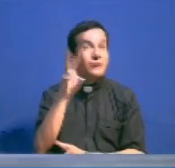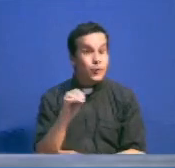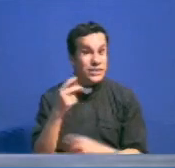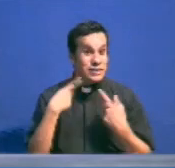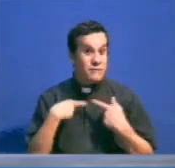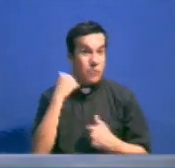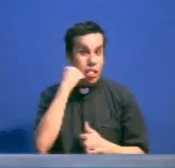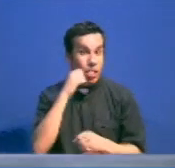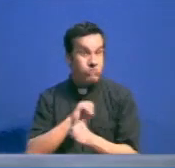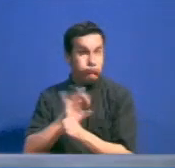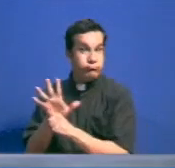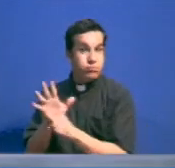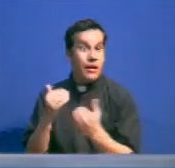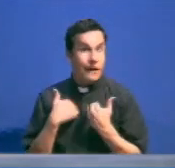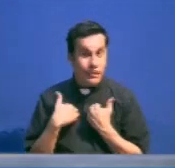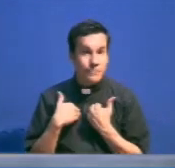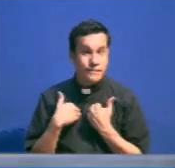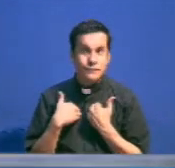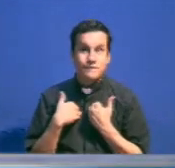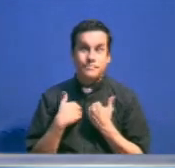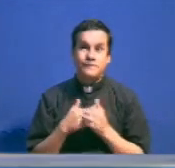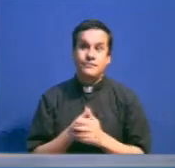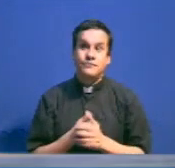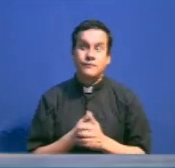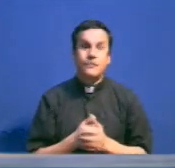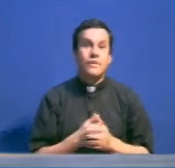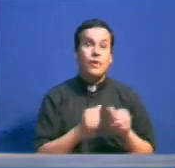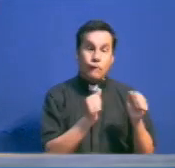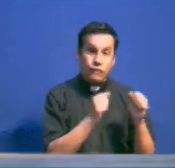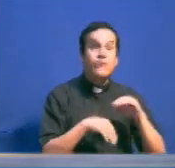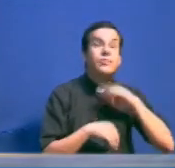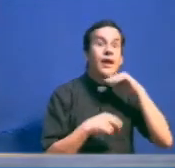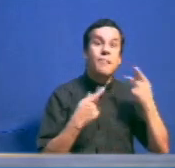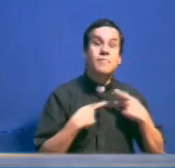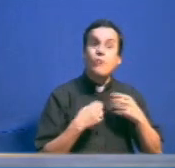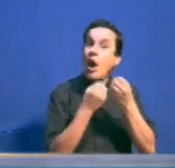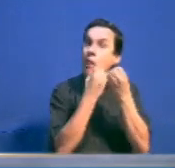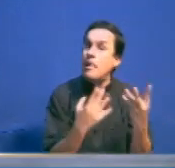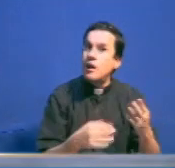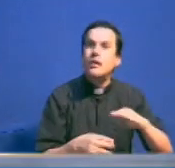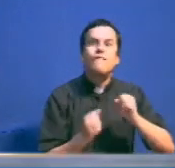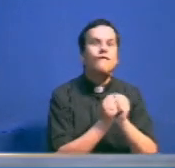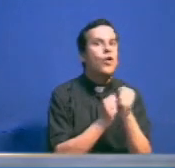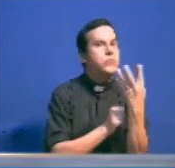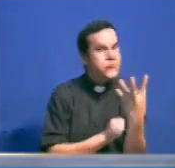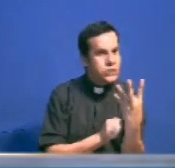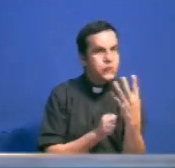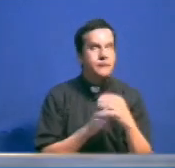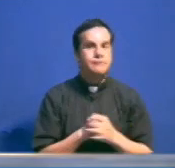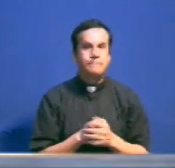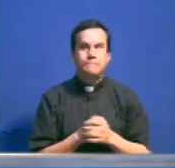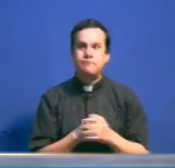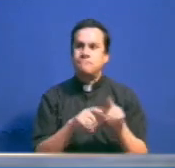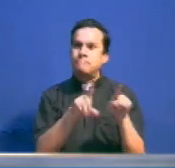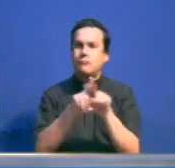320. Further, 14 deaths were announced or reported, giving case fatality